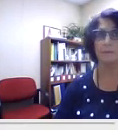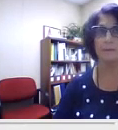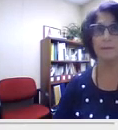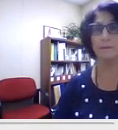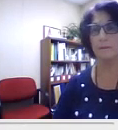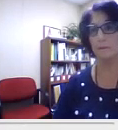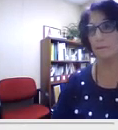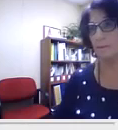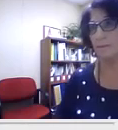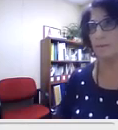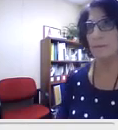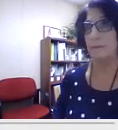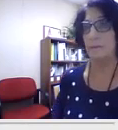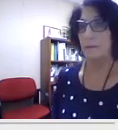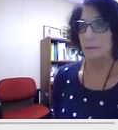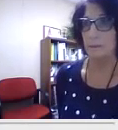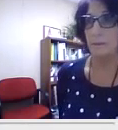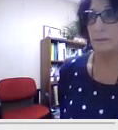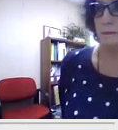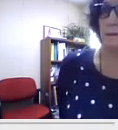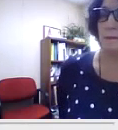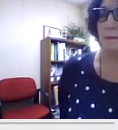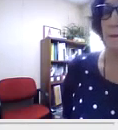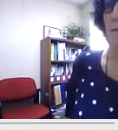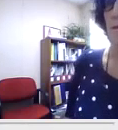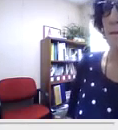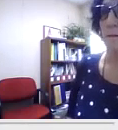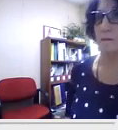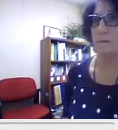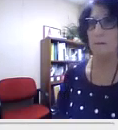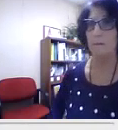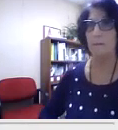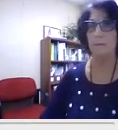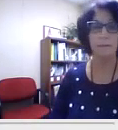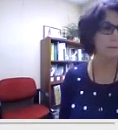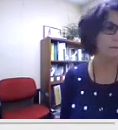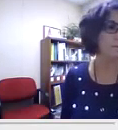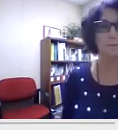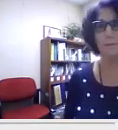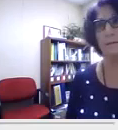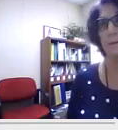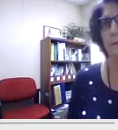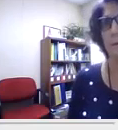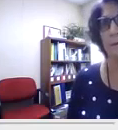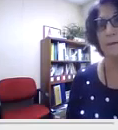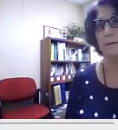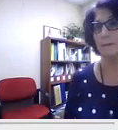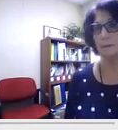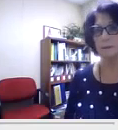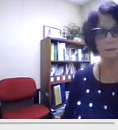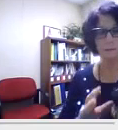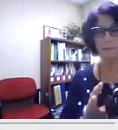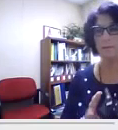Northern California, and so on, and all over California, actually. So they were looking at, like, for instance, right here, the California largest